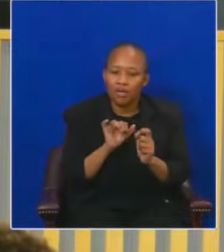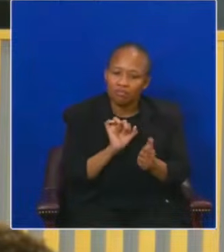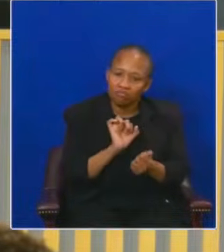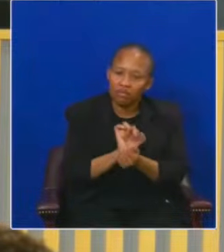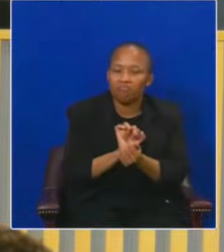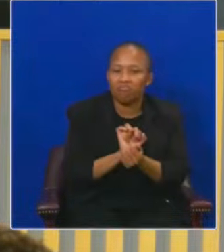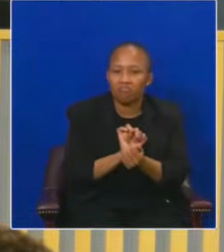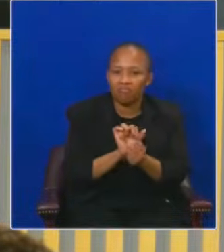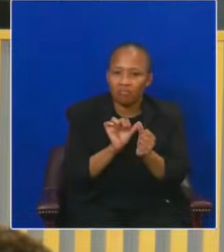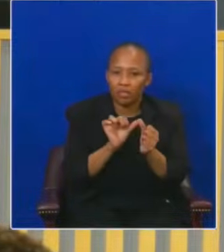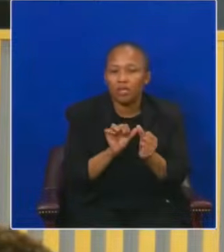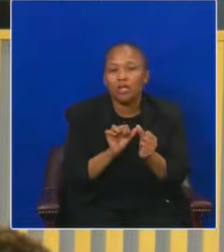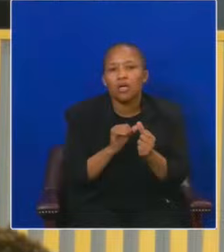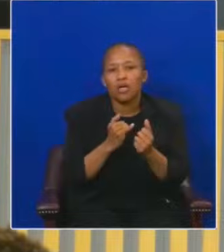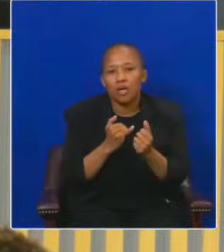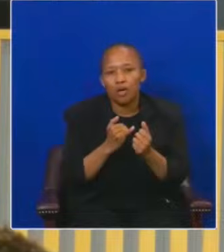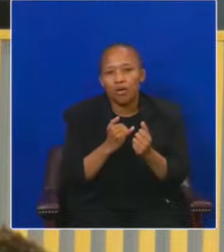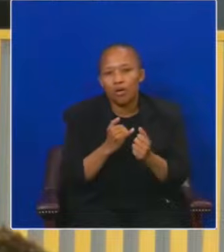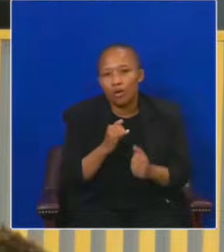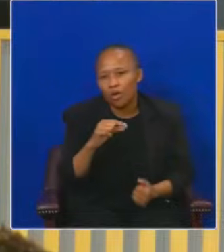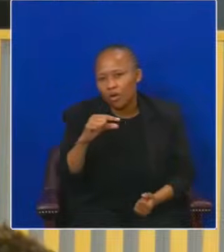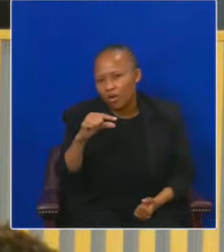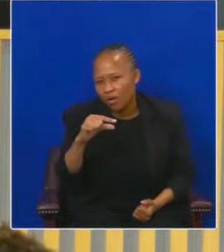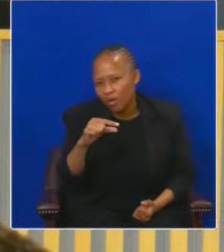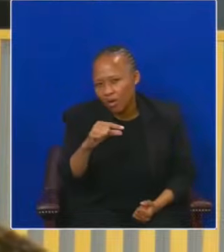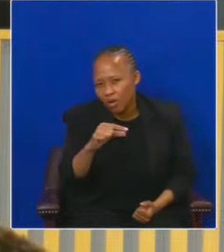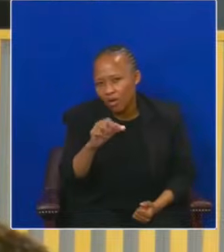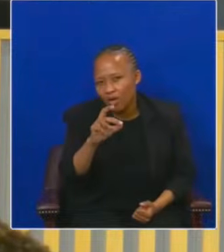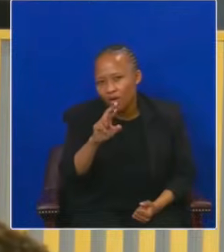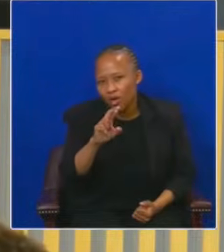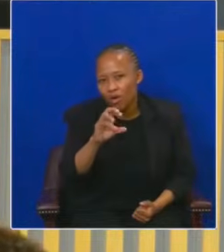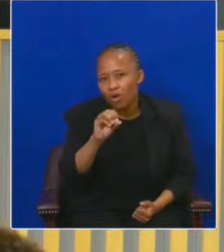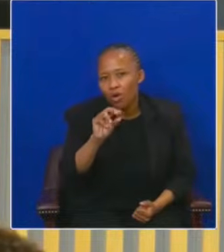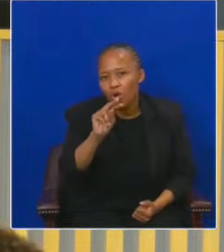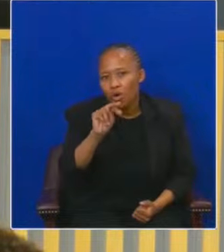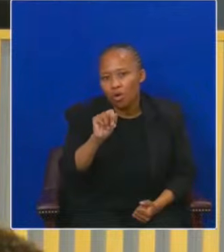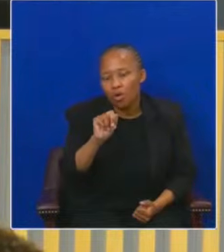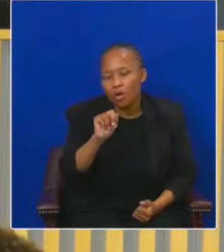Groenpunt Correctional Facility.